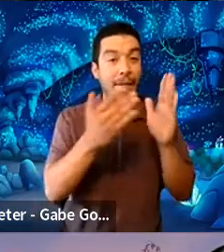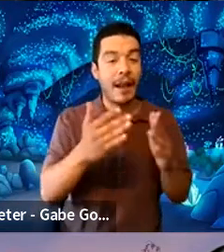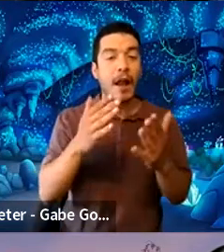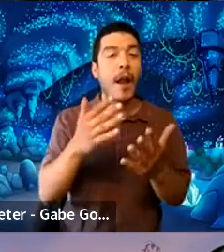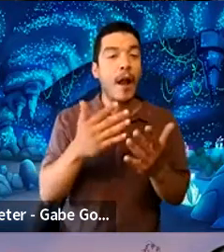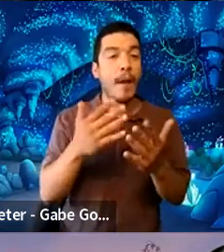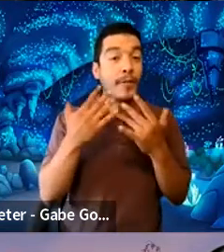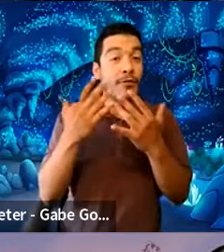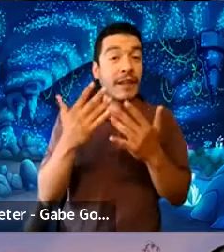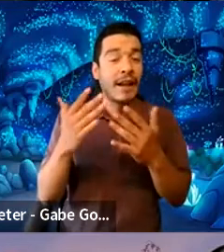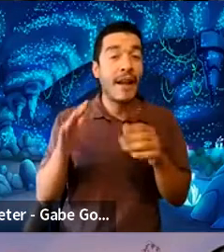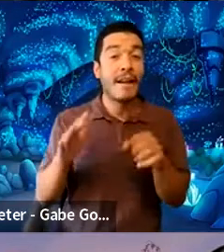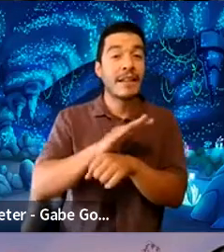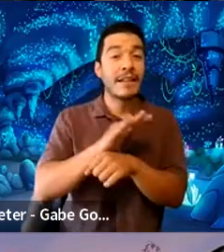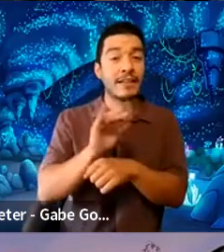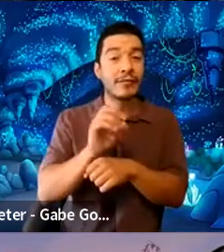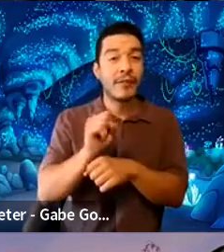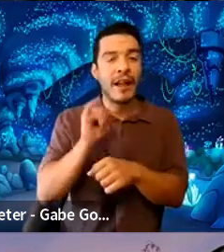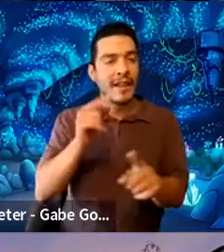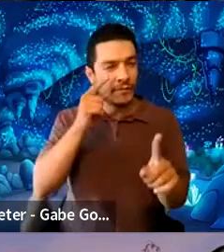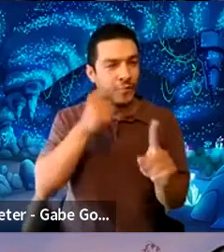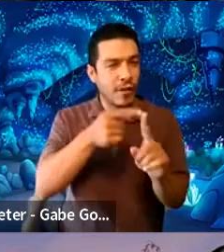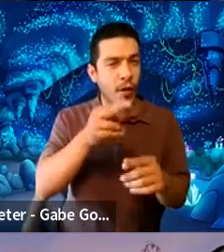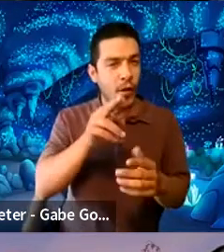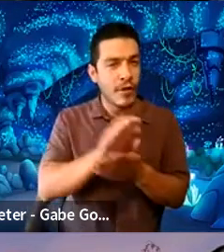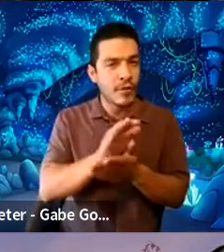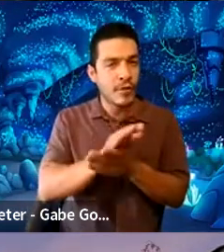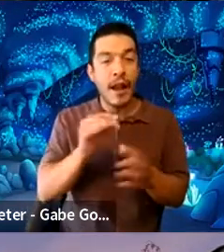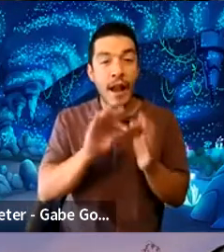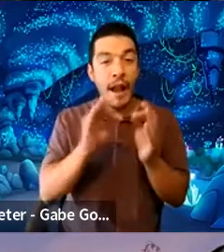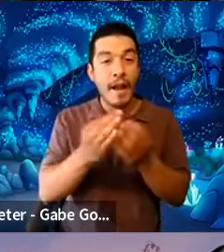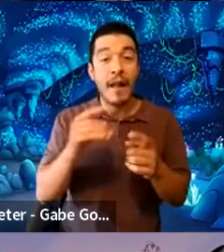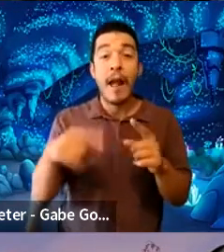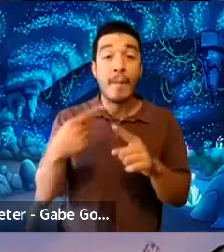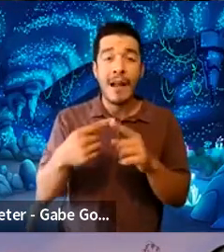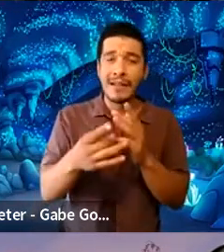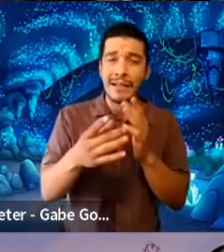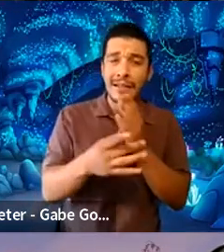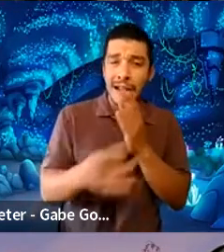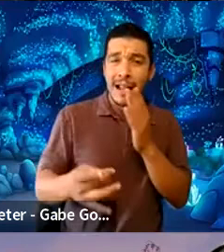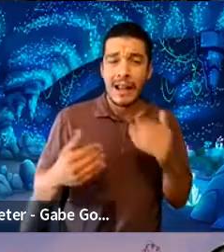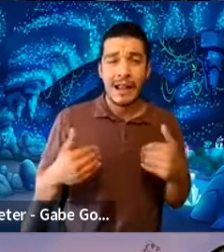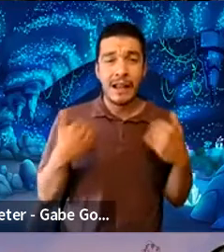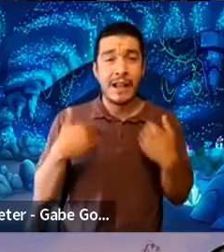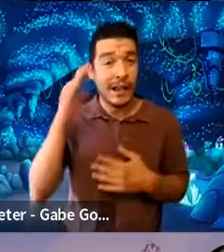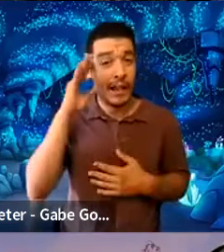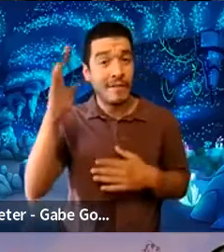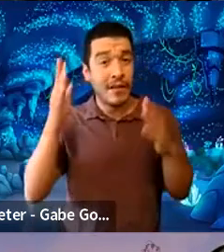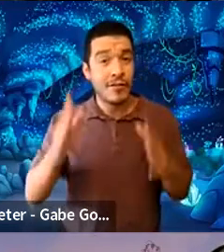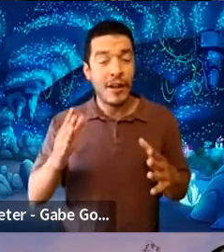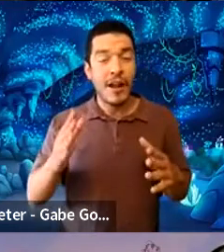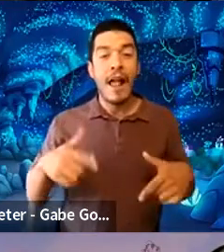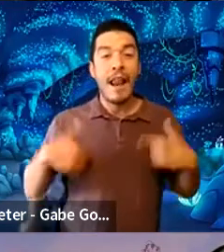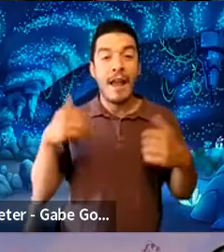music-filled series which is geared towards preschoolers and their families about a talented young inventor living in the